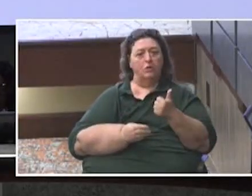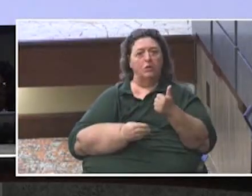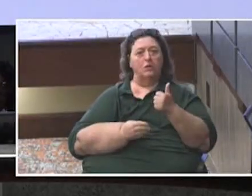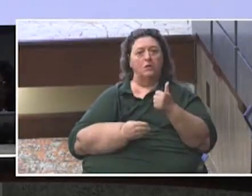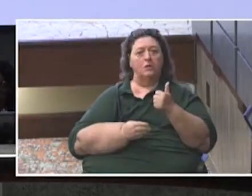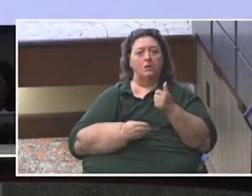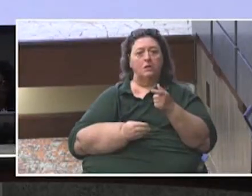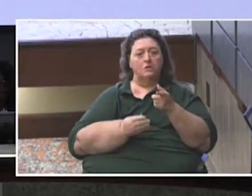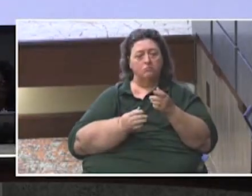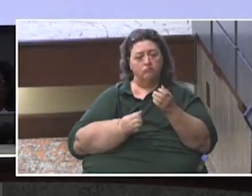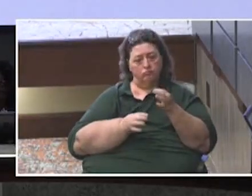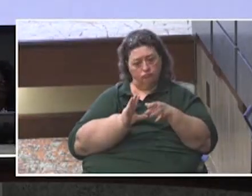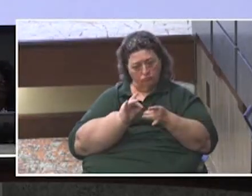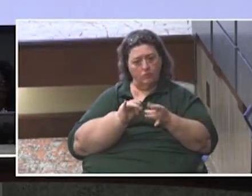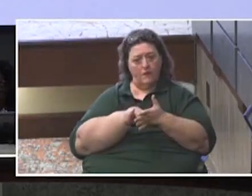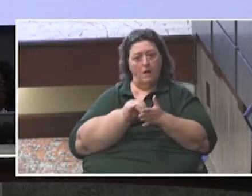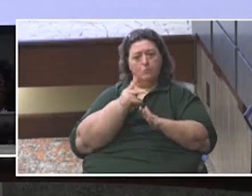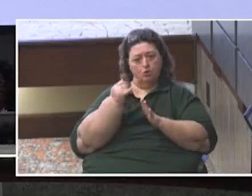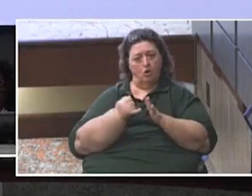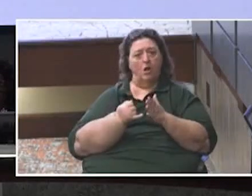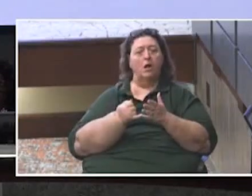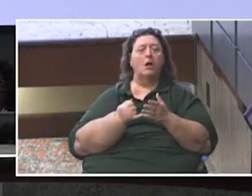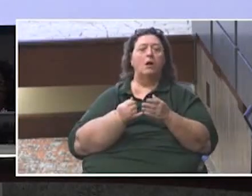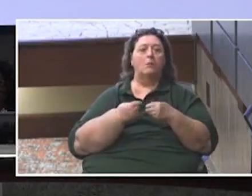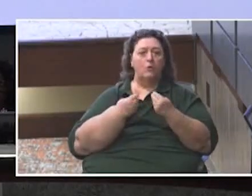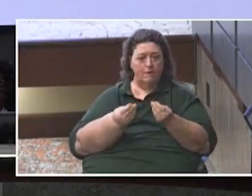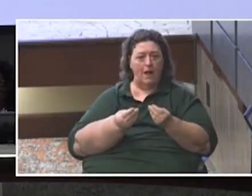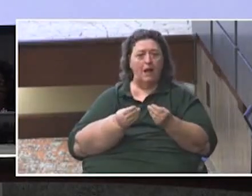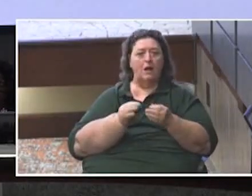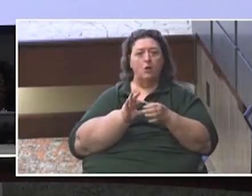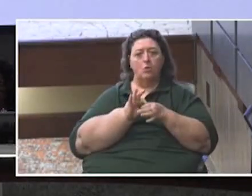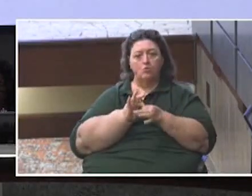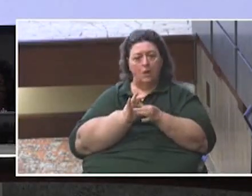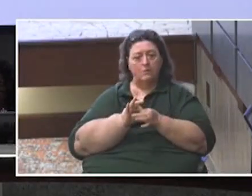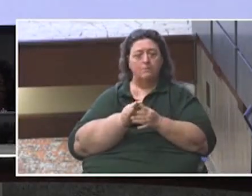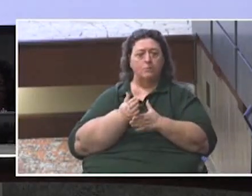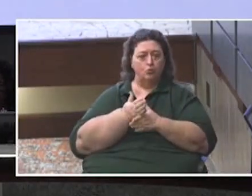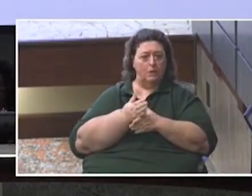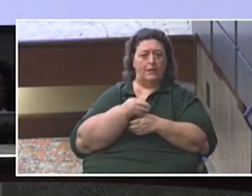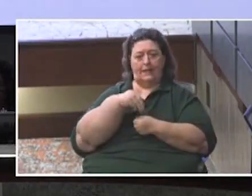these projects contribute to the revitalization efforts in Terrace number 4.